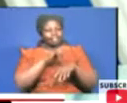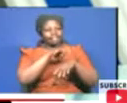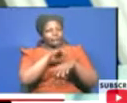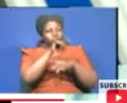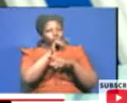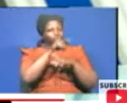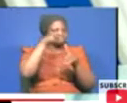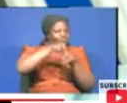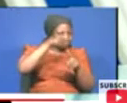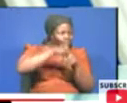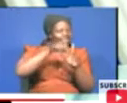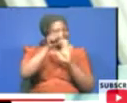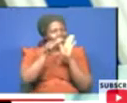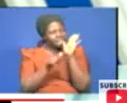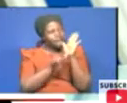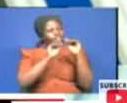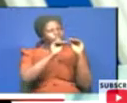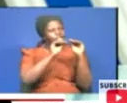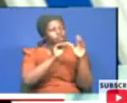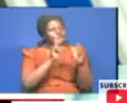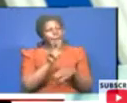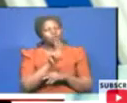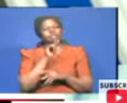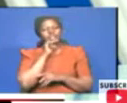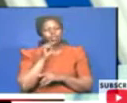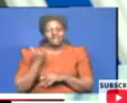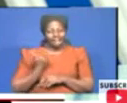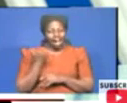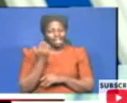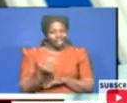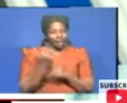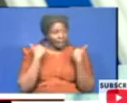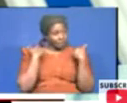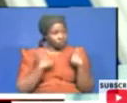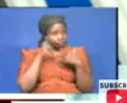agenda of educating both the boy and the girl child, I believe,